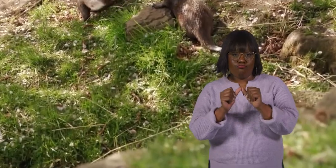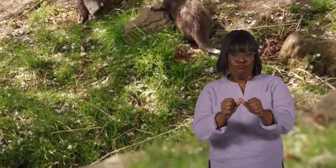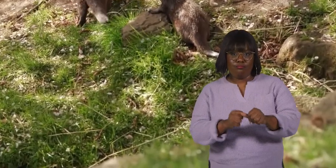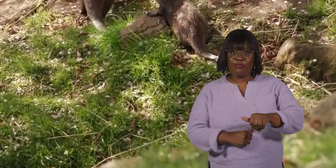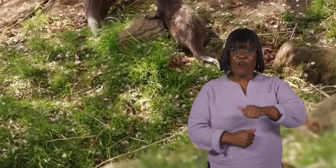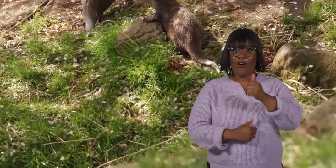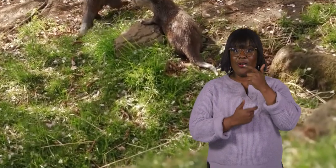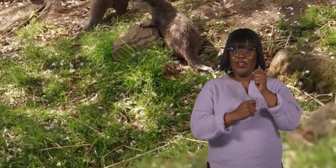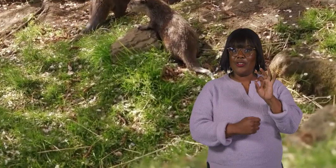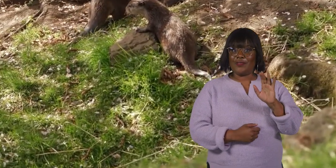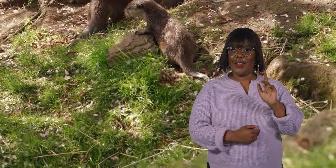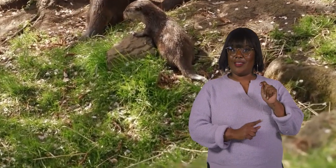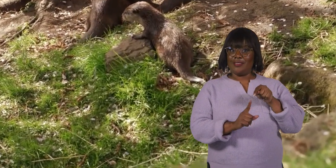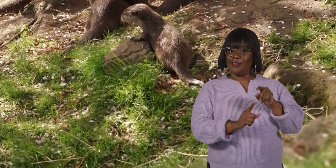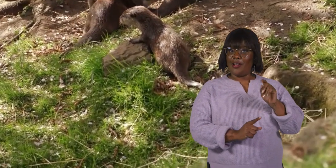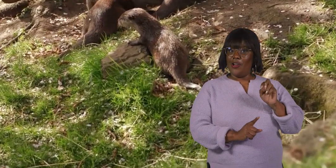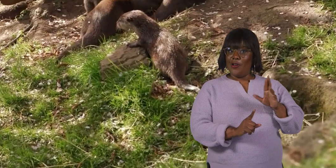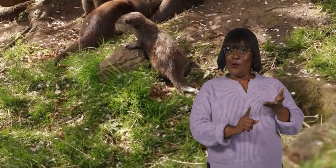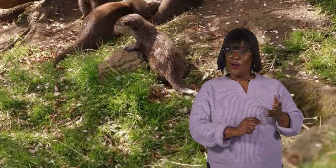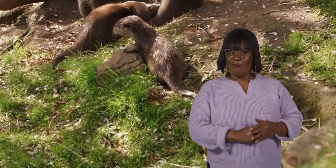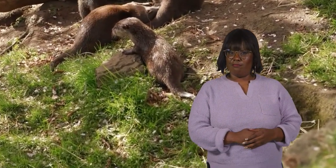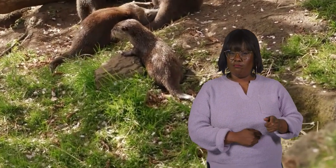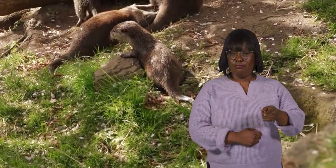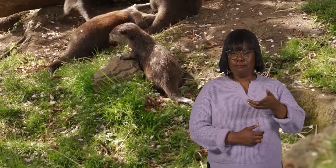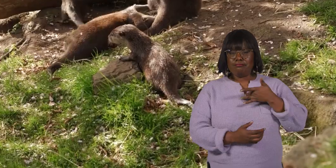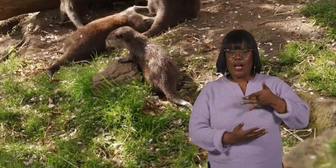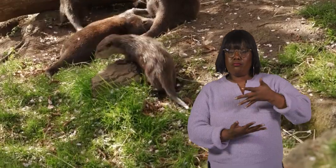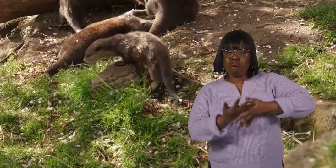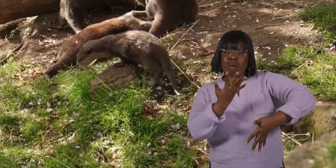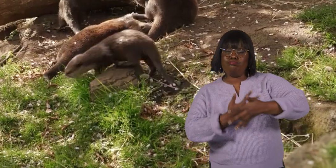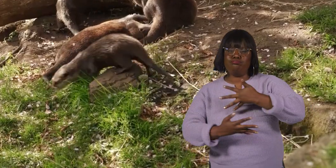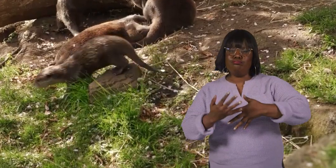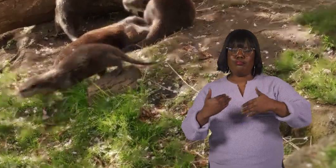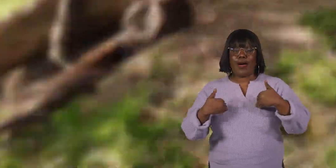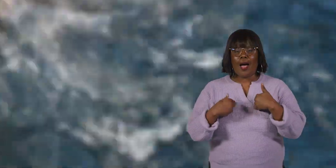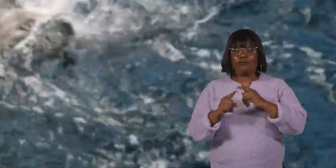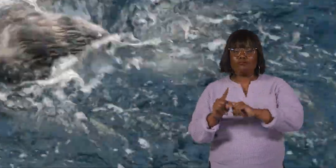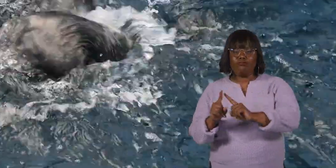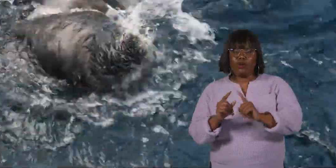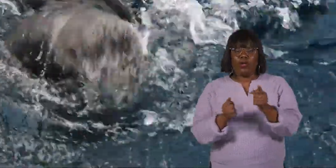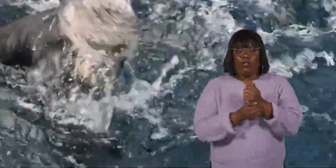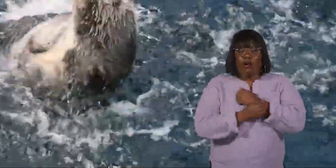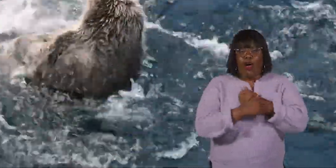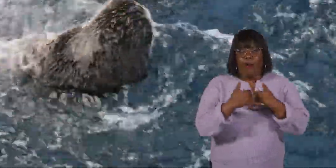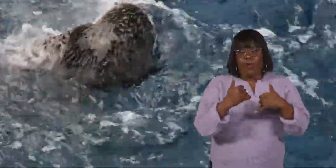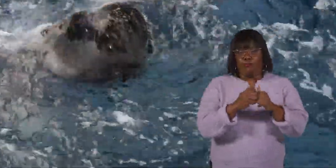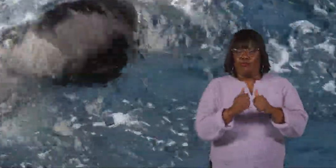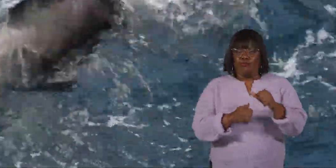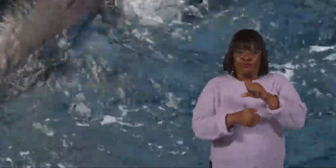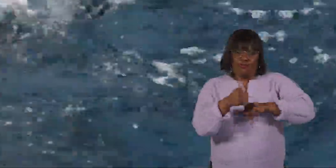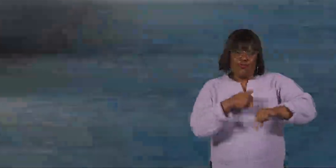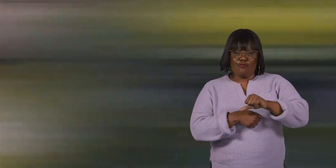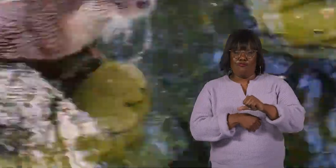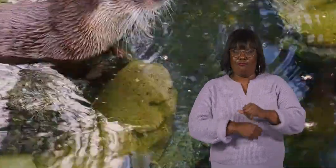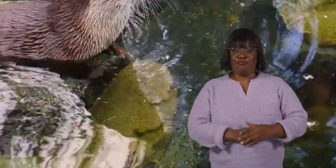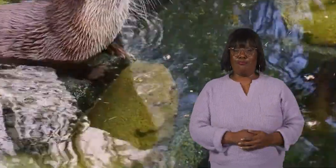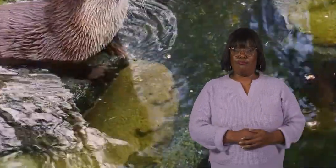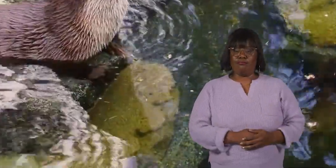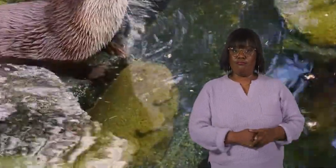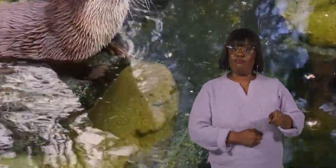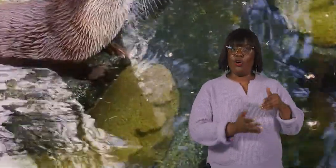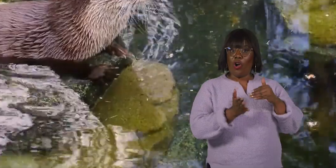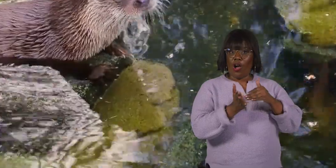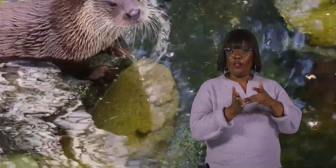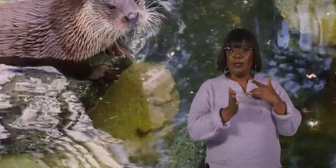Another interesting fact about otters is that they are very social animals and love to play with each other. They